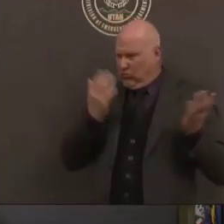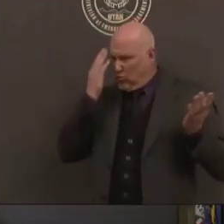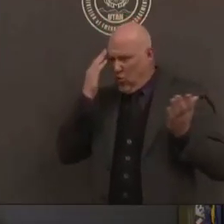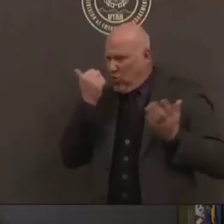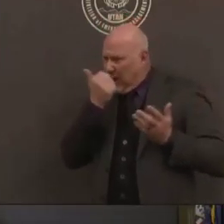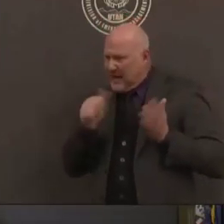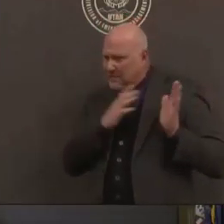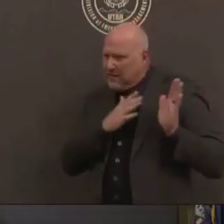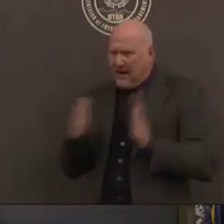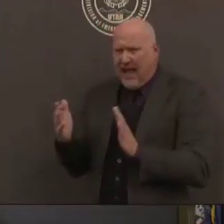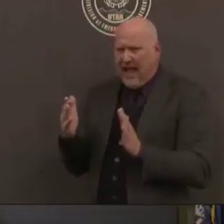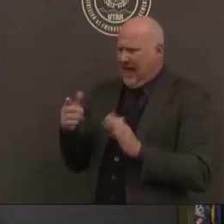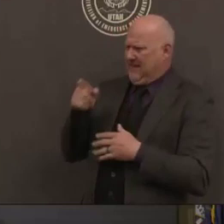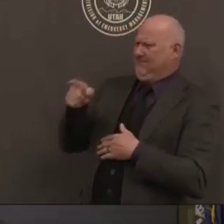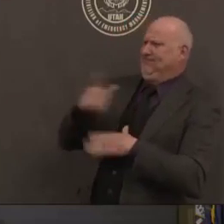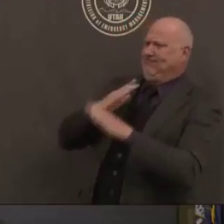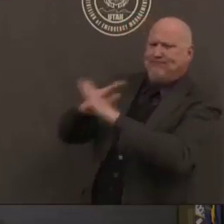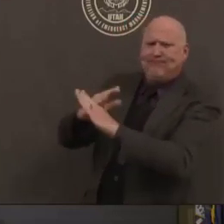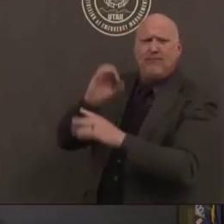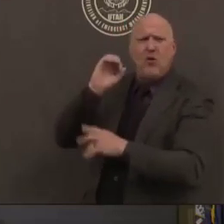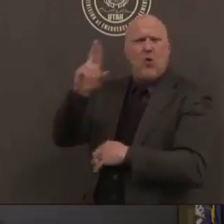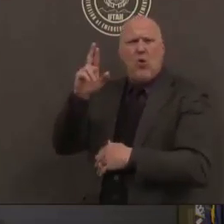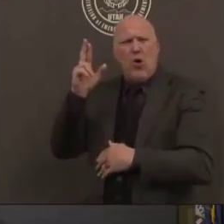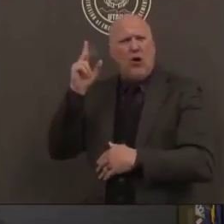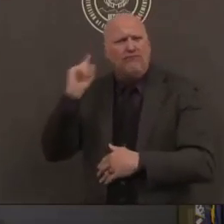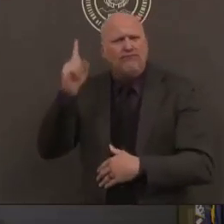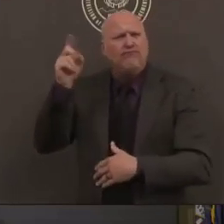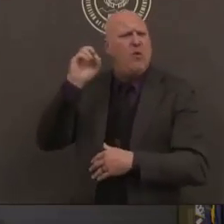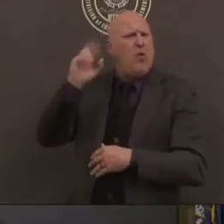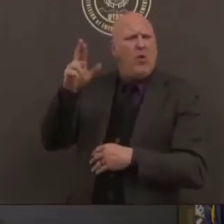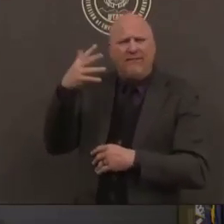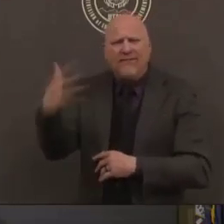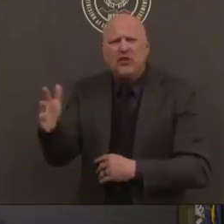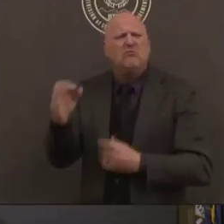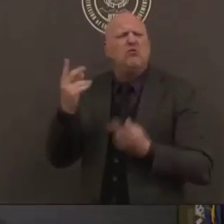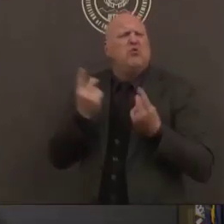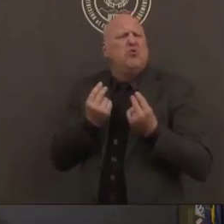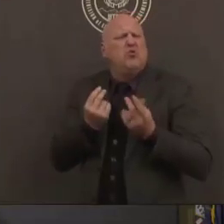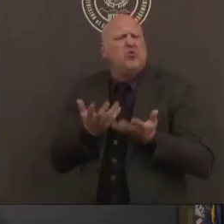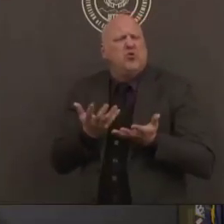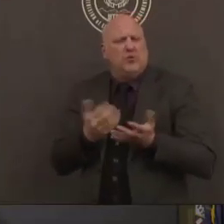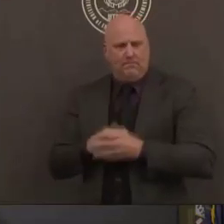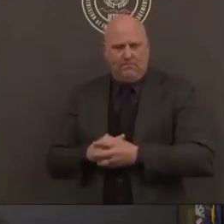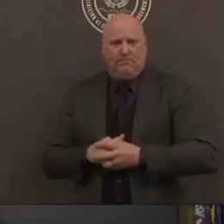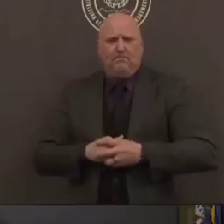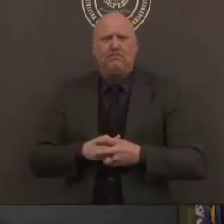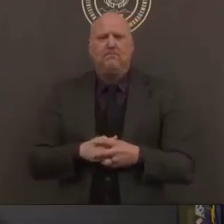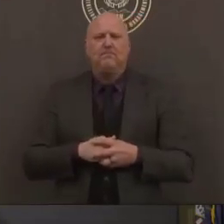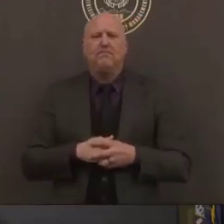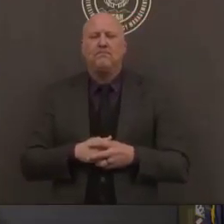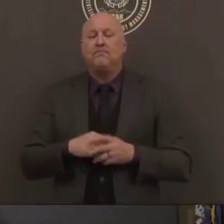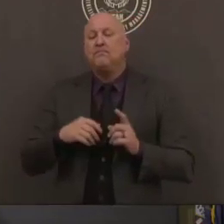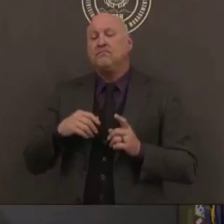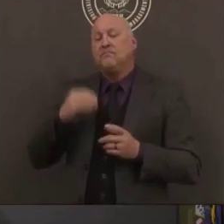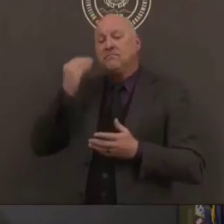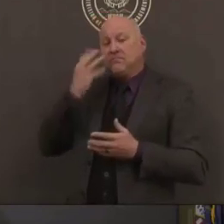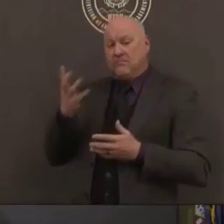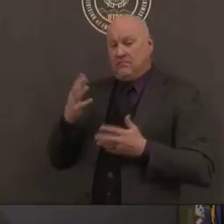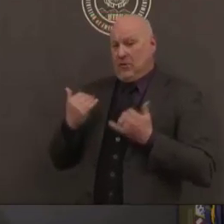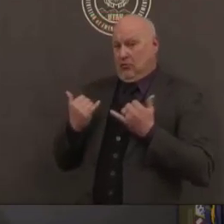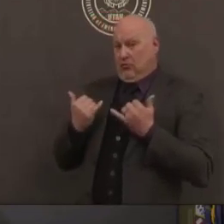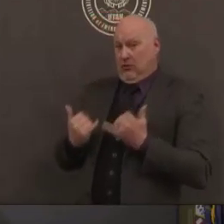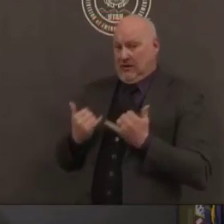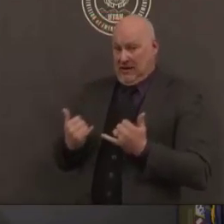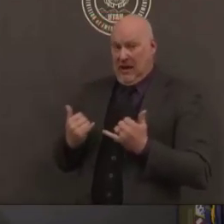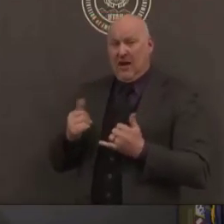violating based upon some kind of a constitutional right to gather? Yeah, so currently, the authority to enforce is now left up to